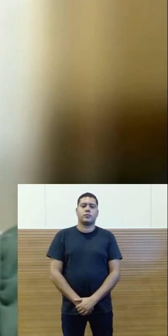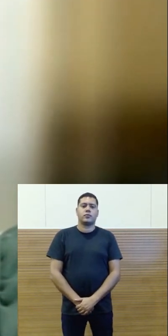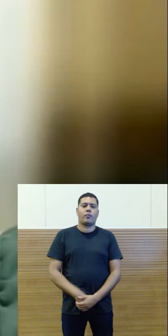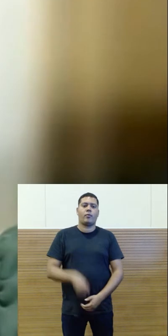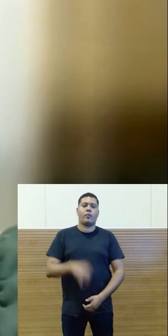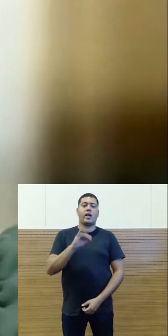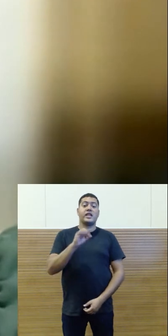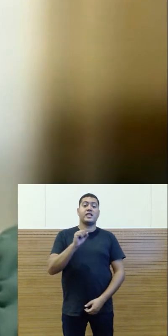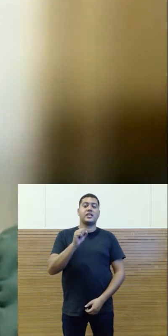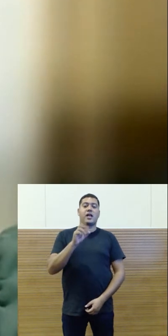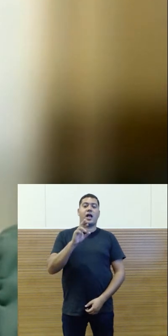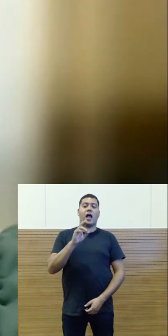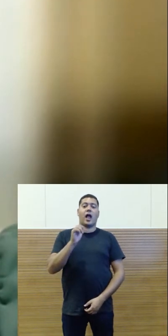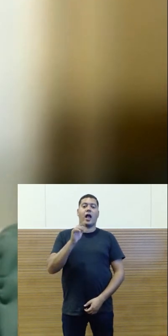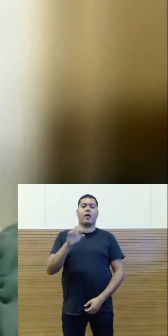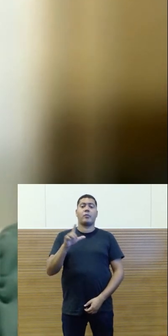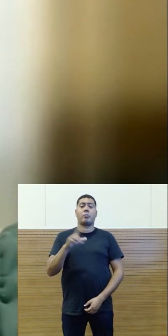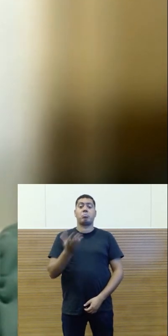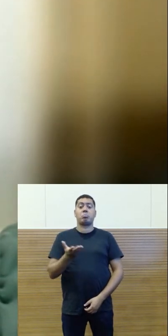Israel.